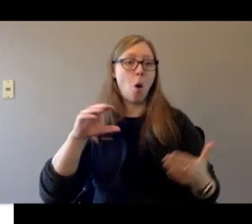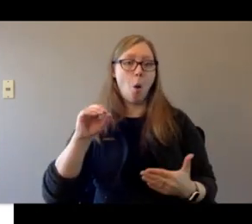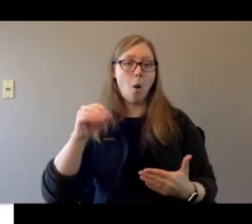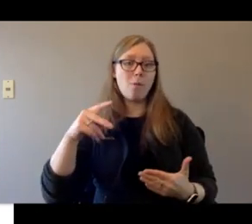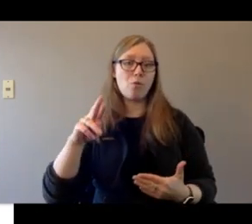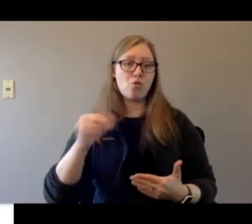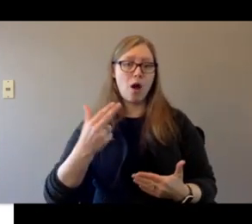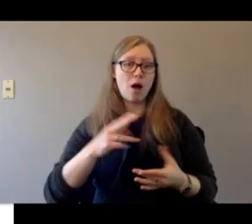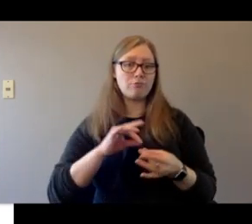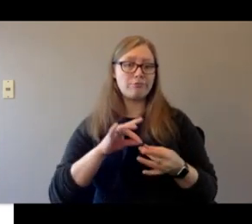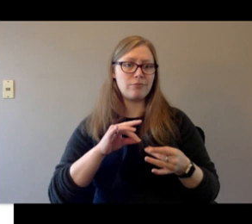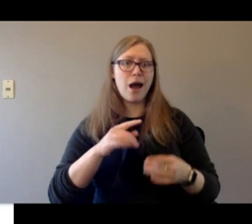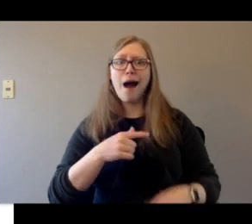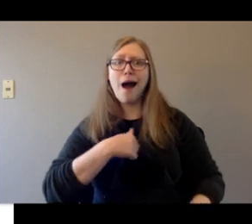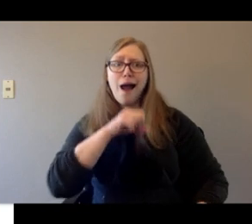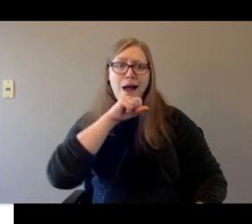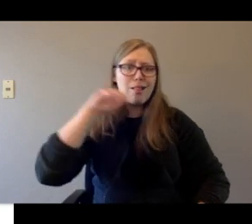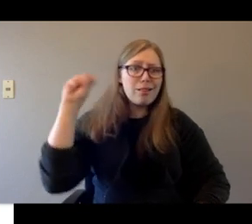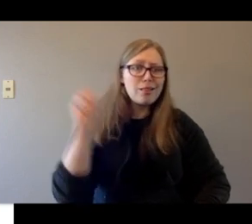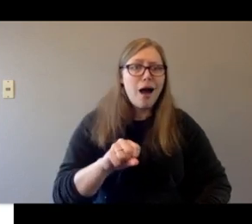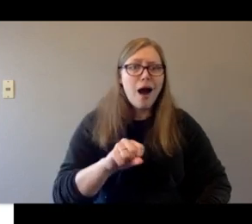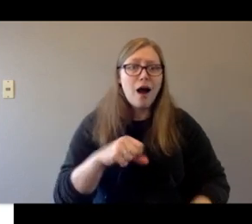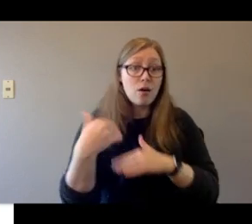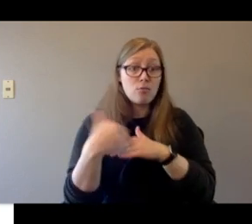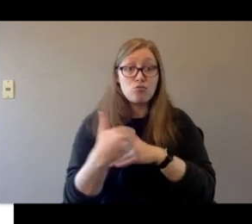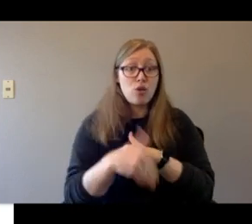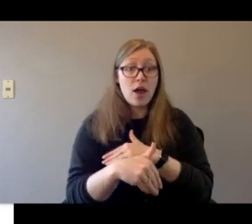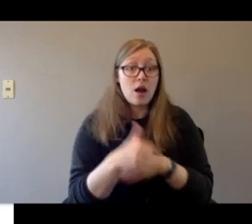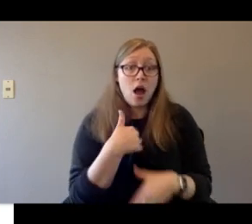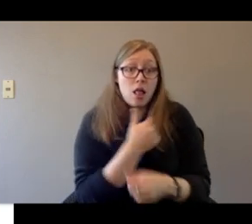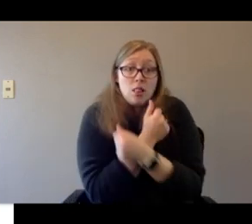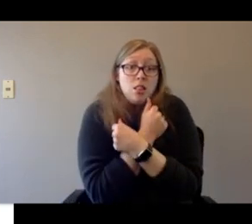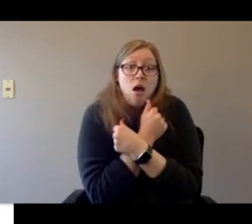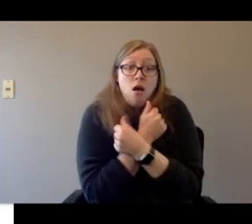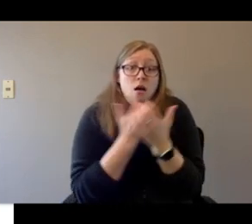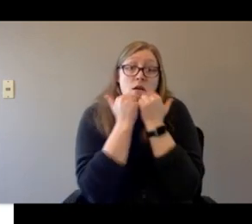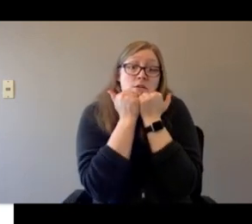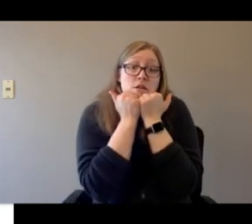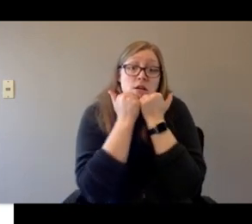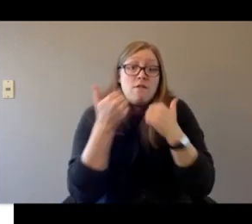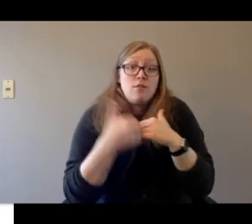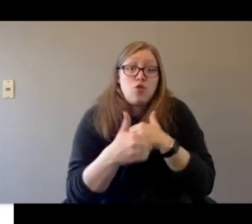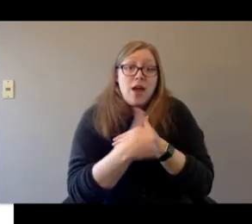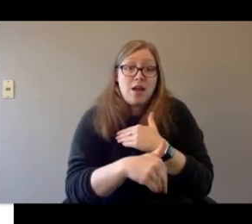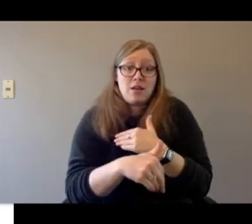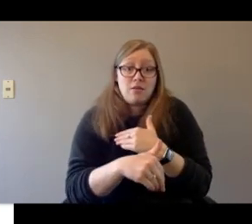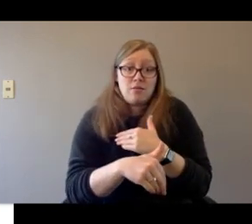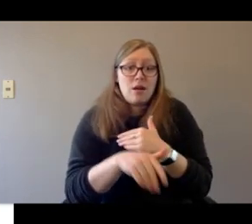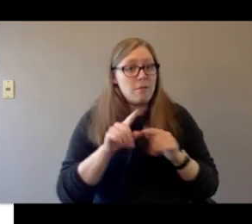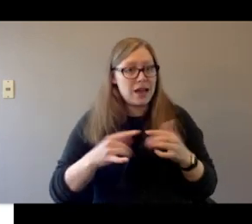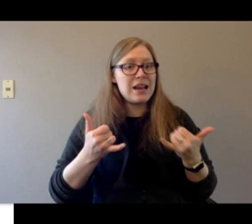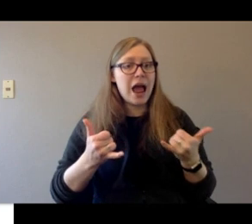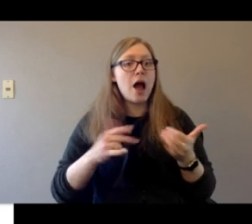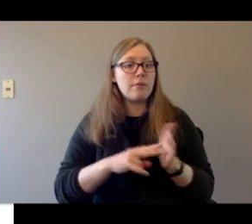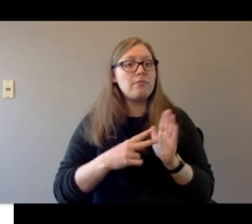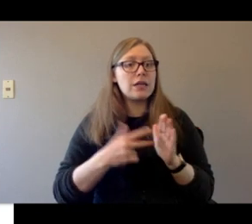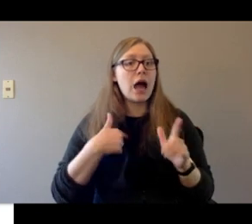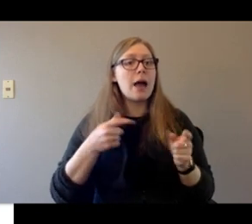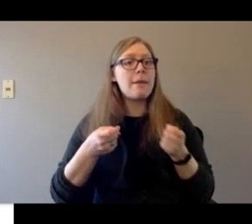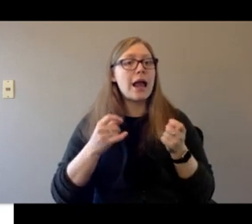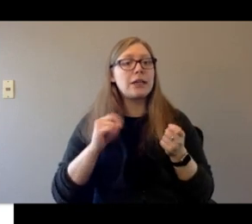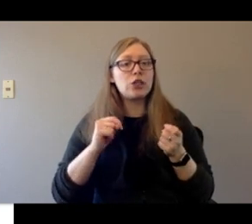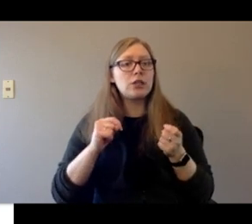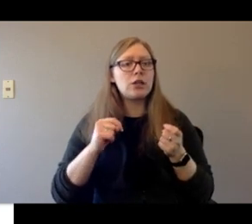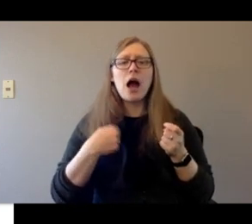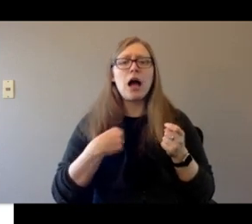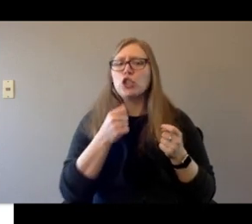I love bread. I love bread. I now just manage it, so I don't deny myself